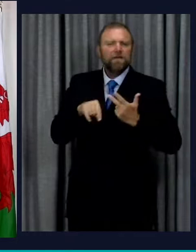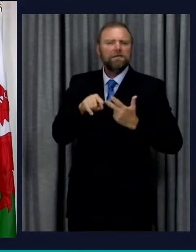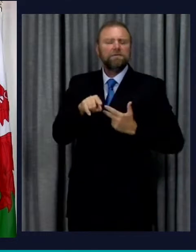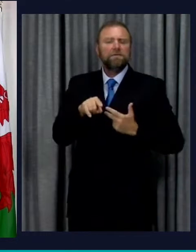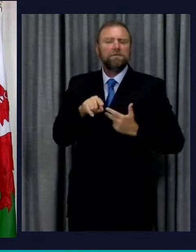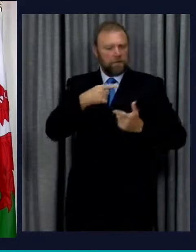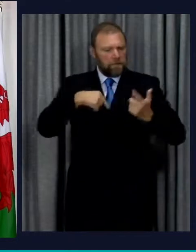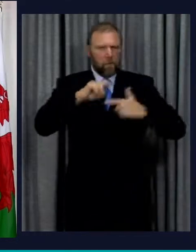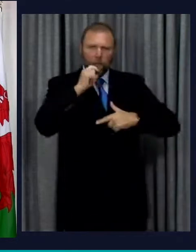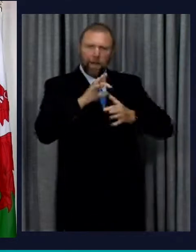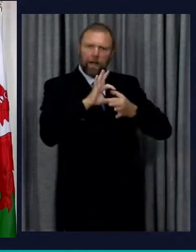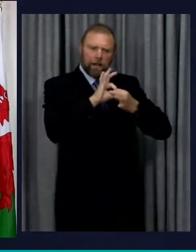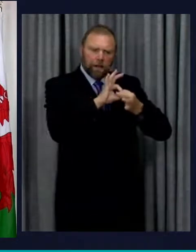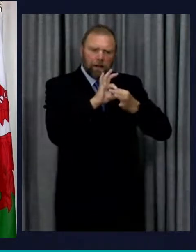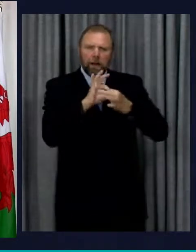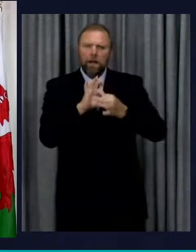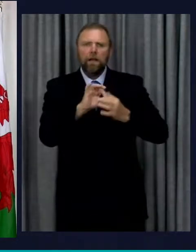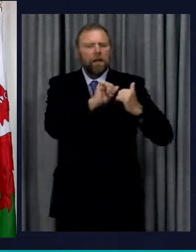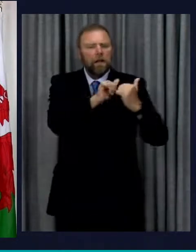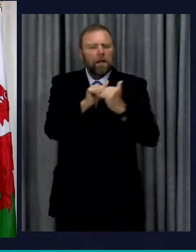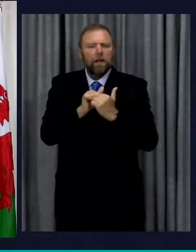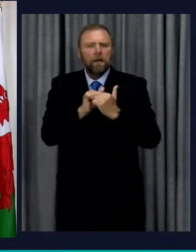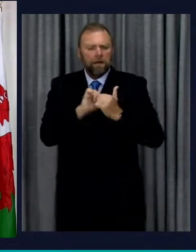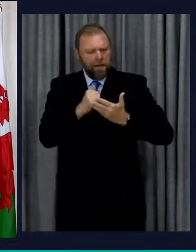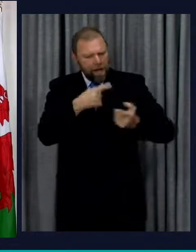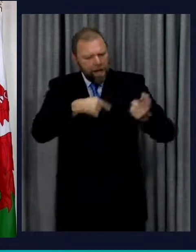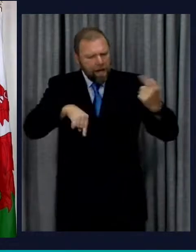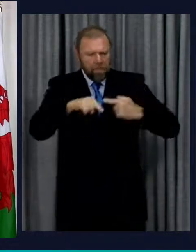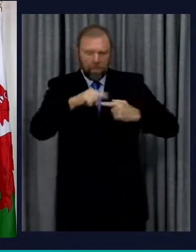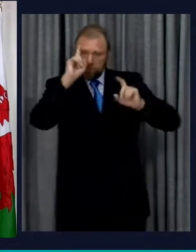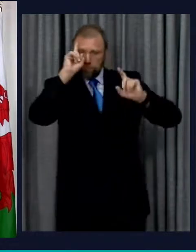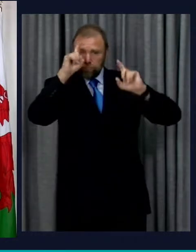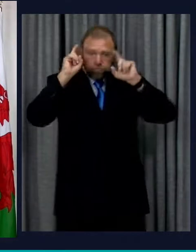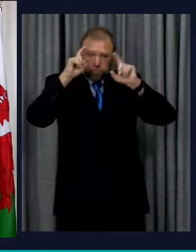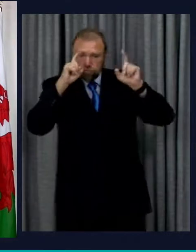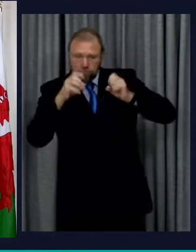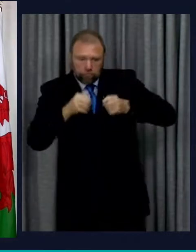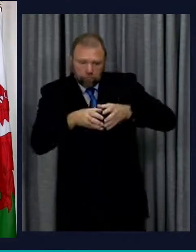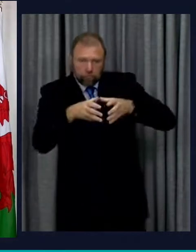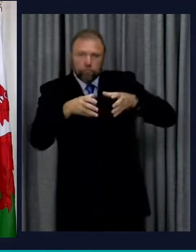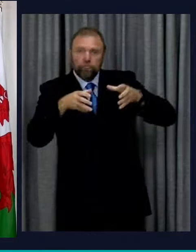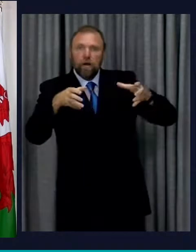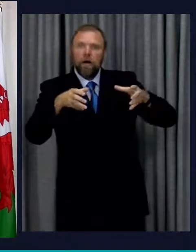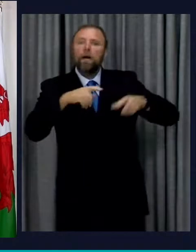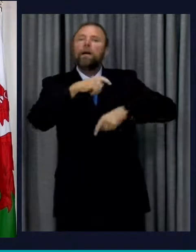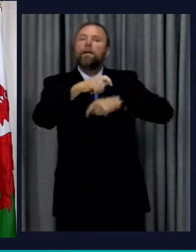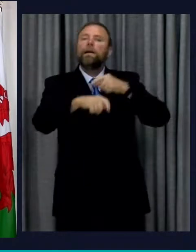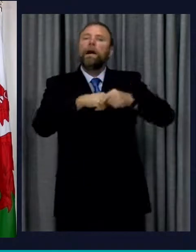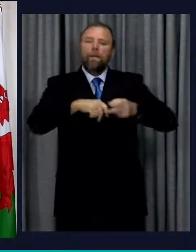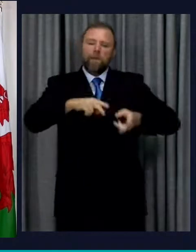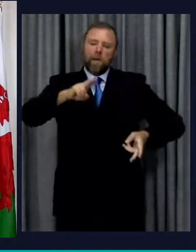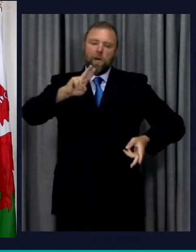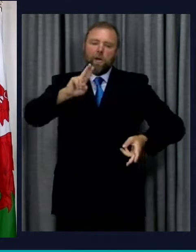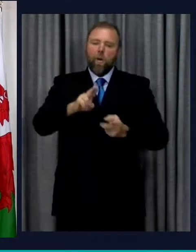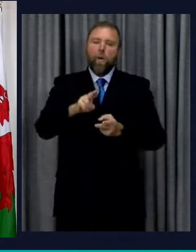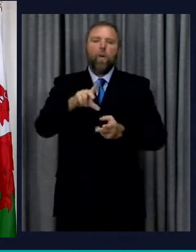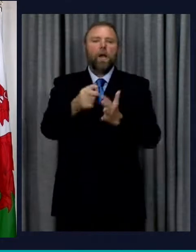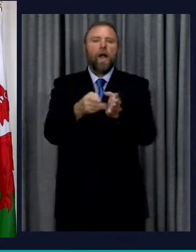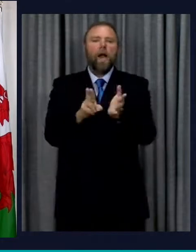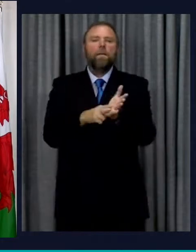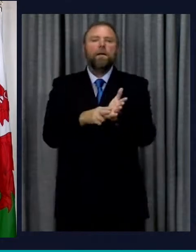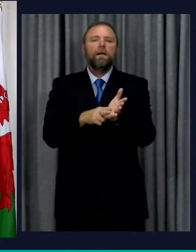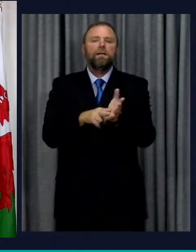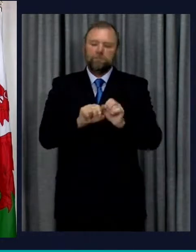with them with intent of support to help them to innovate, to grow, and to move to a low-carbon future that sustains